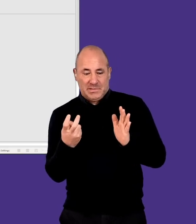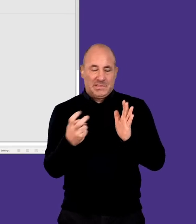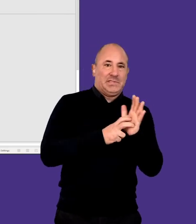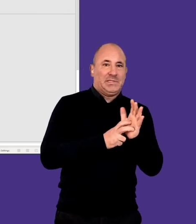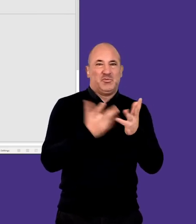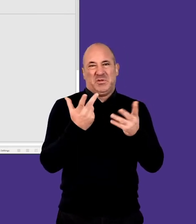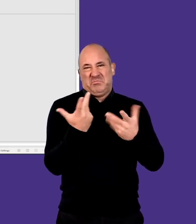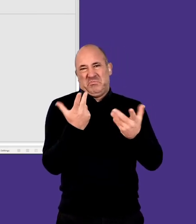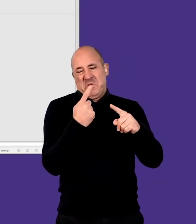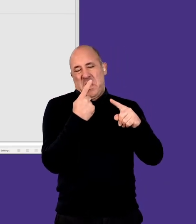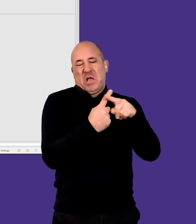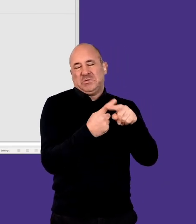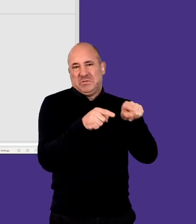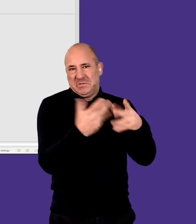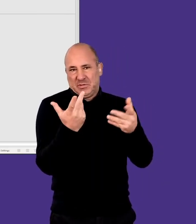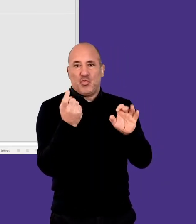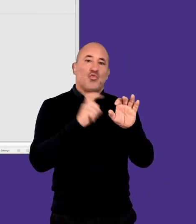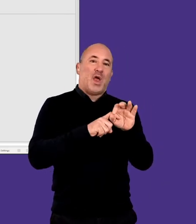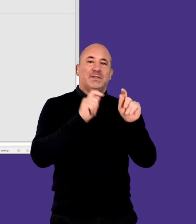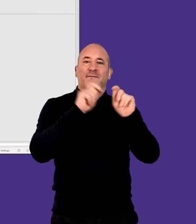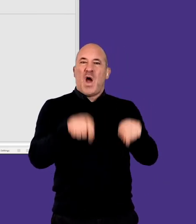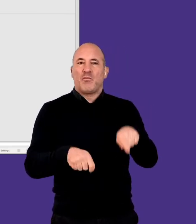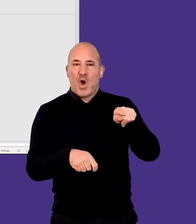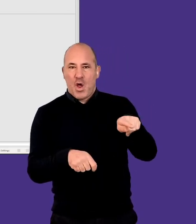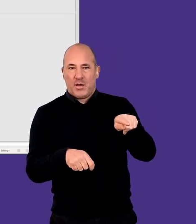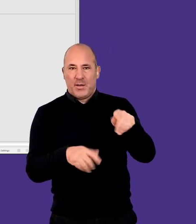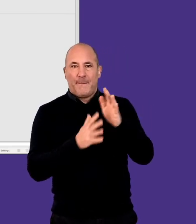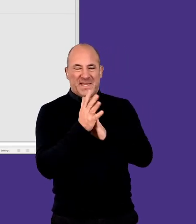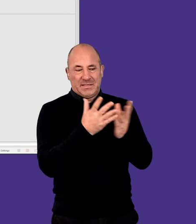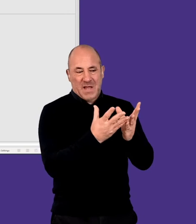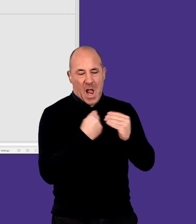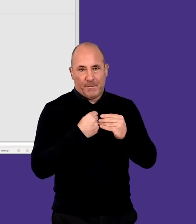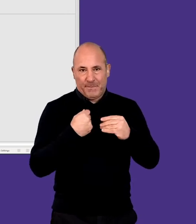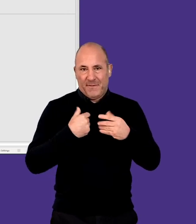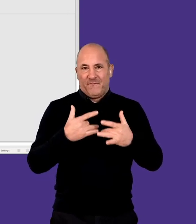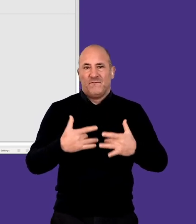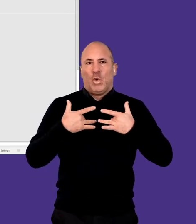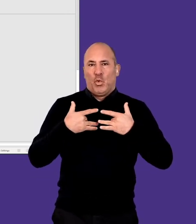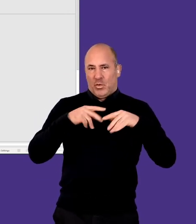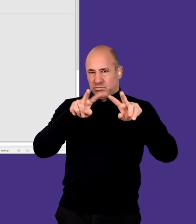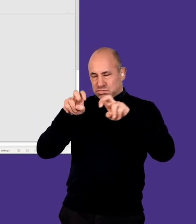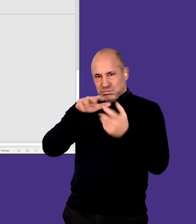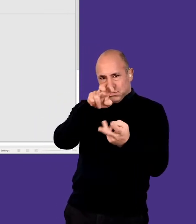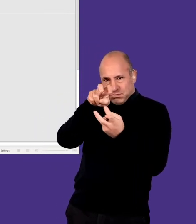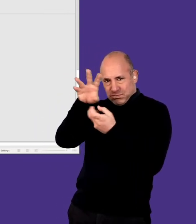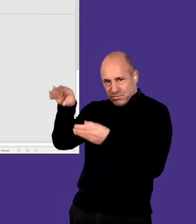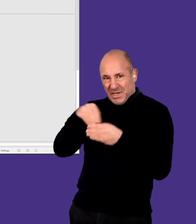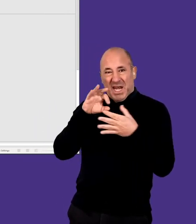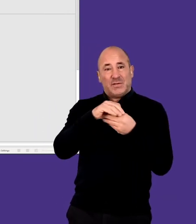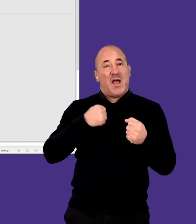we have recently signed up to the X Quality Framework. And this is going to help us gather views as part of our